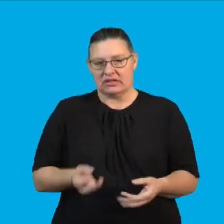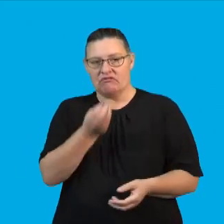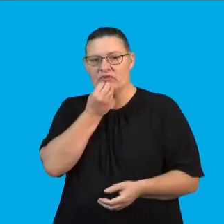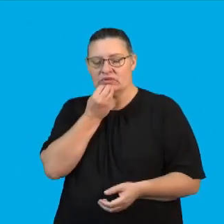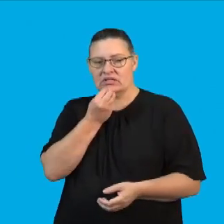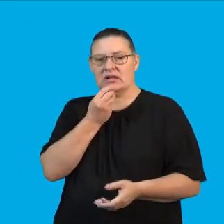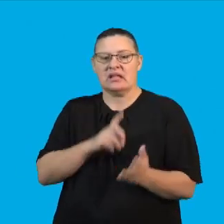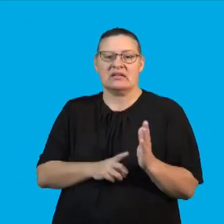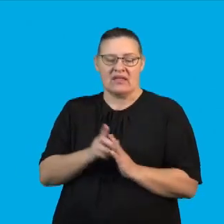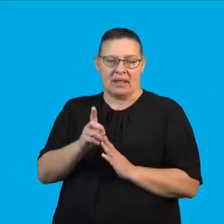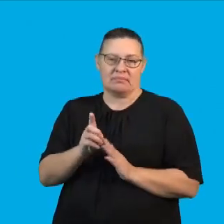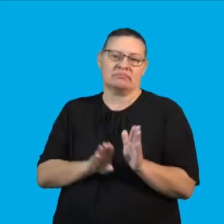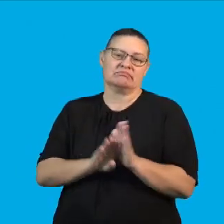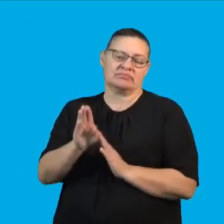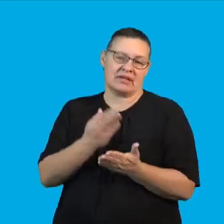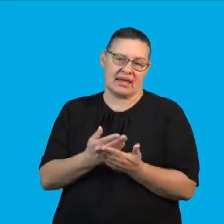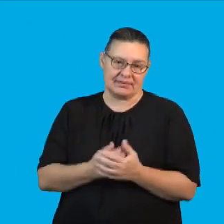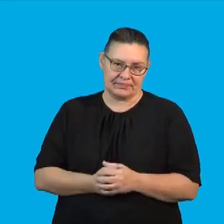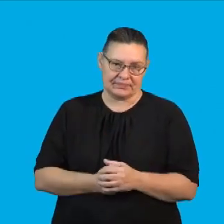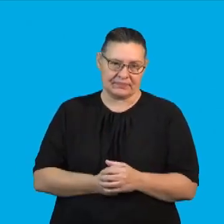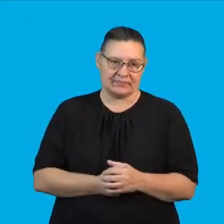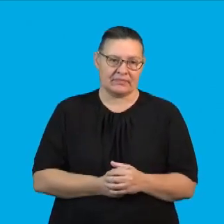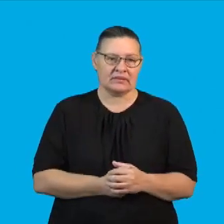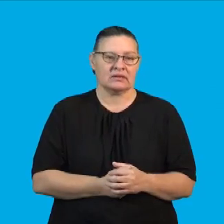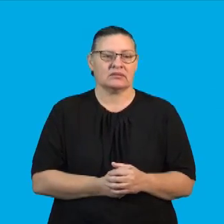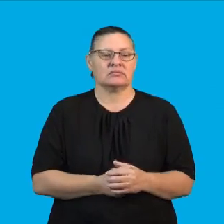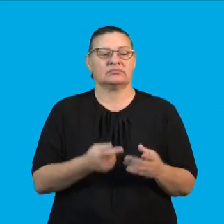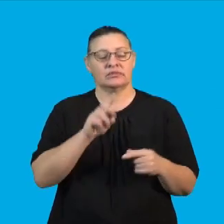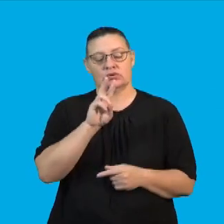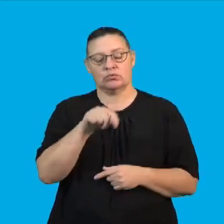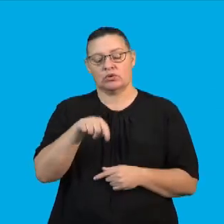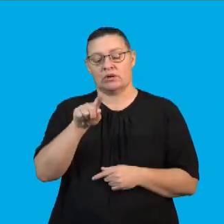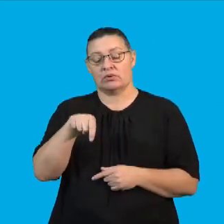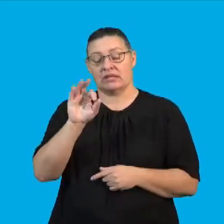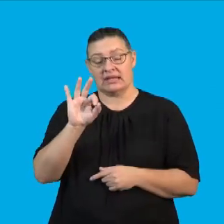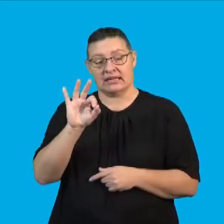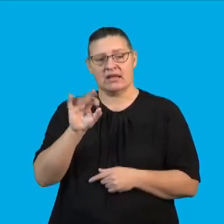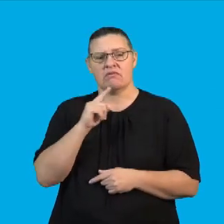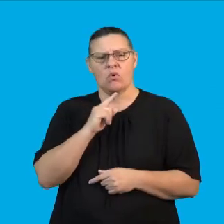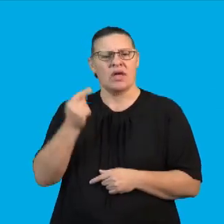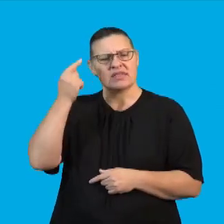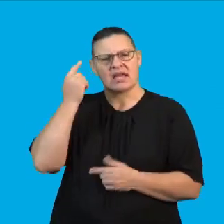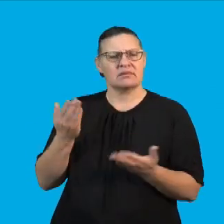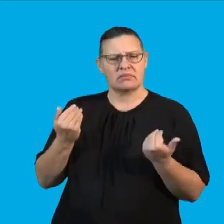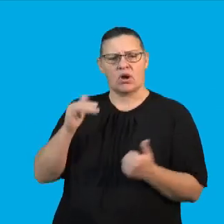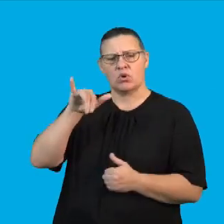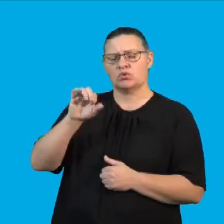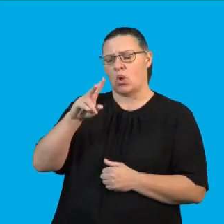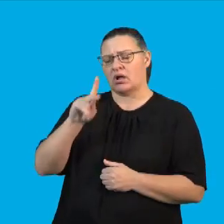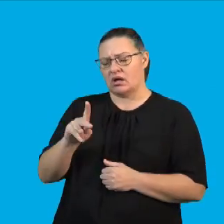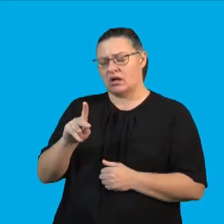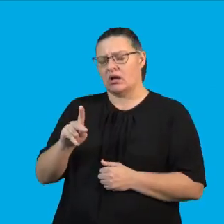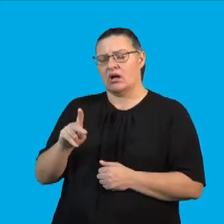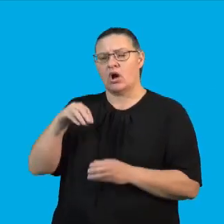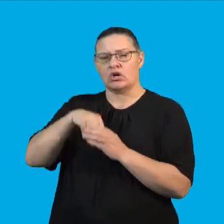and development can be prolonged as well. Question 2.1.3, explain why you would expect that